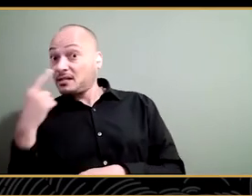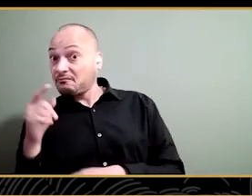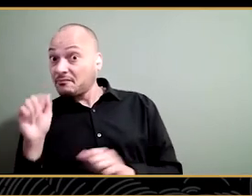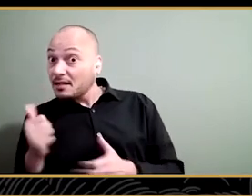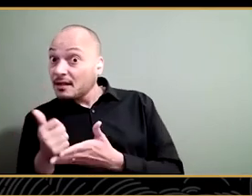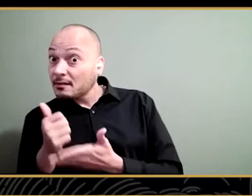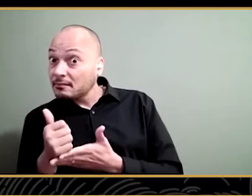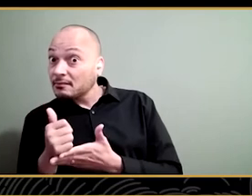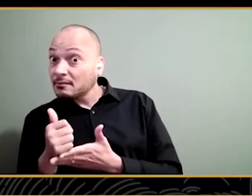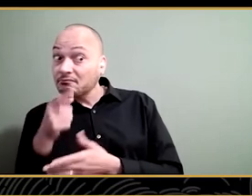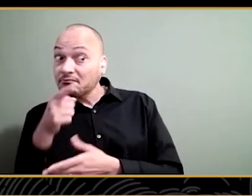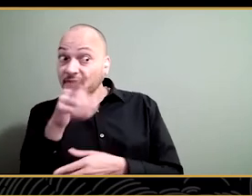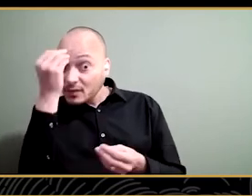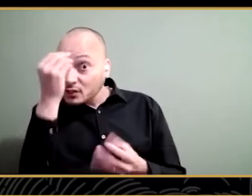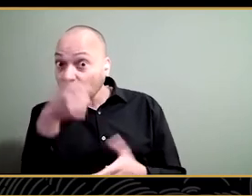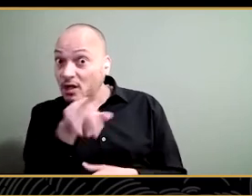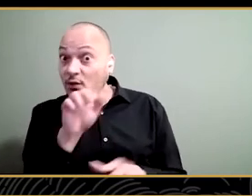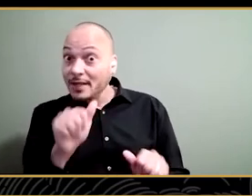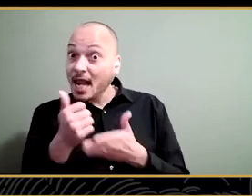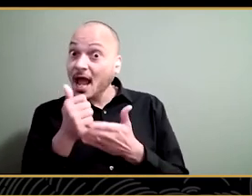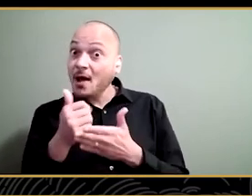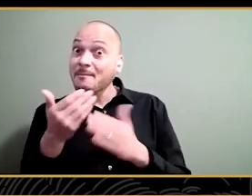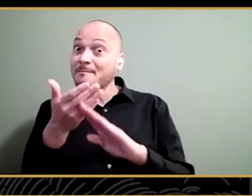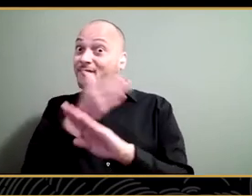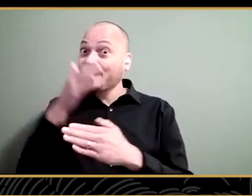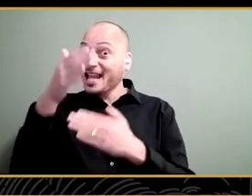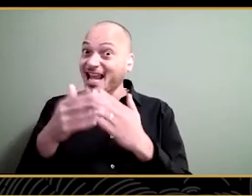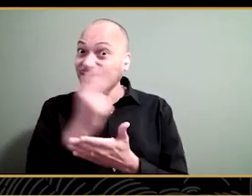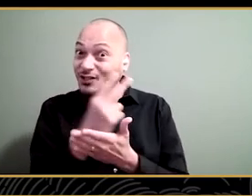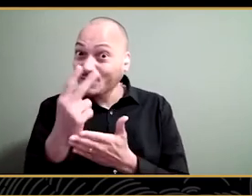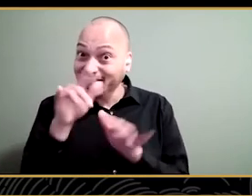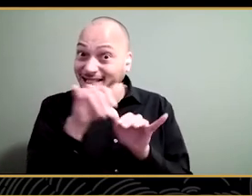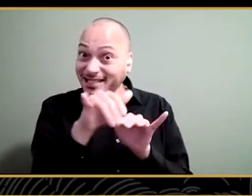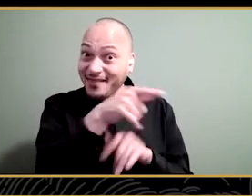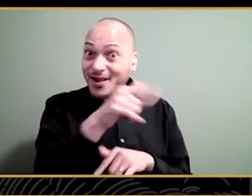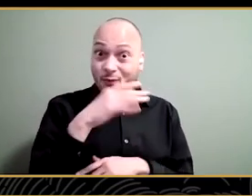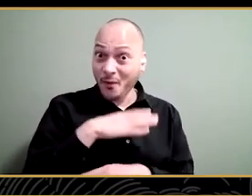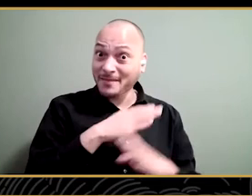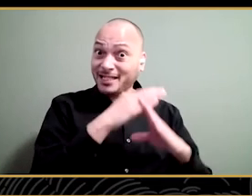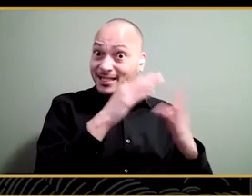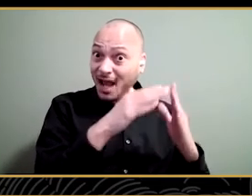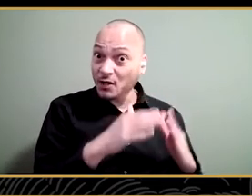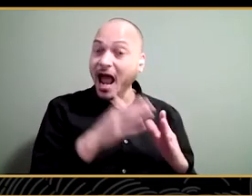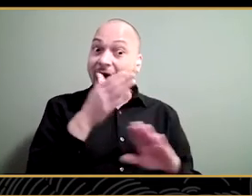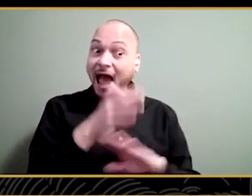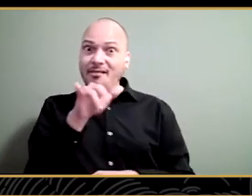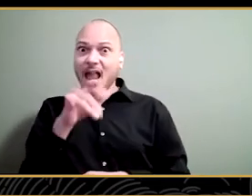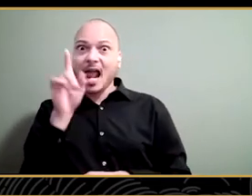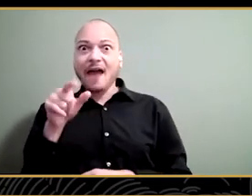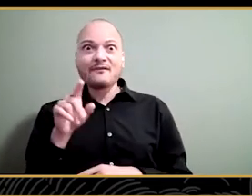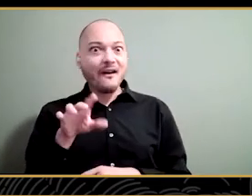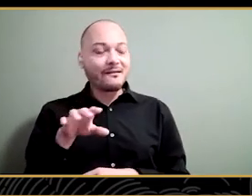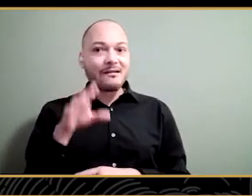we could help? Were they told we could help before the end of their two-week stay At the women's shelter After which they would have